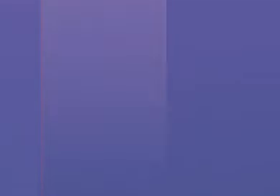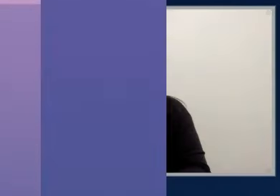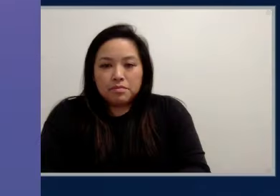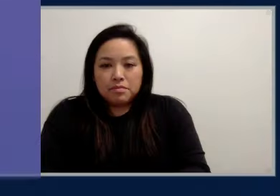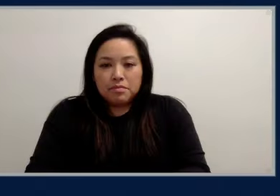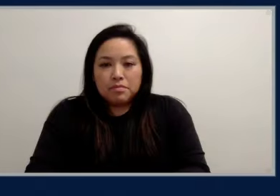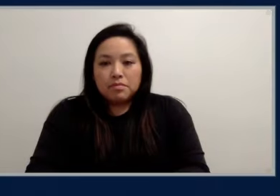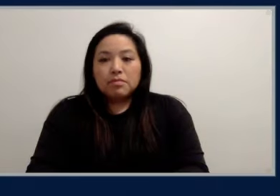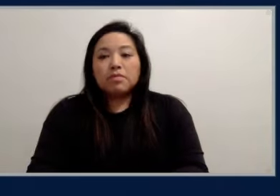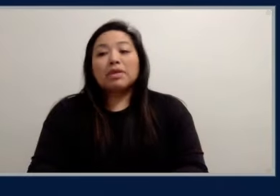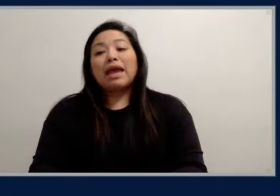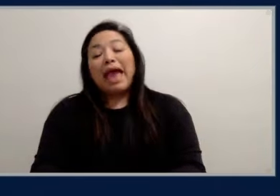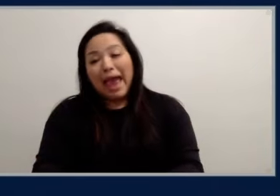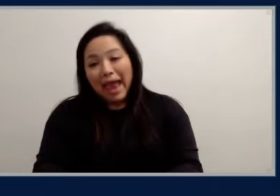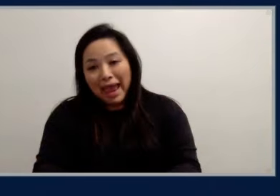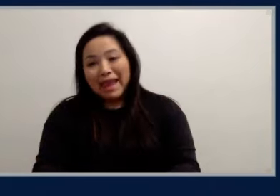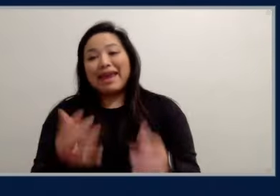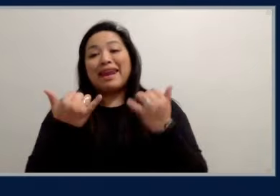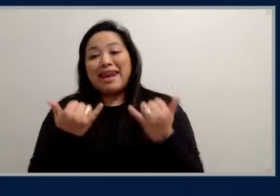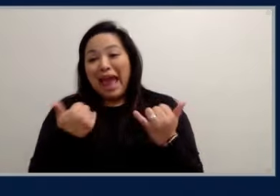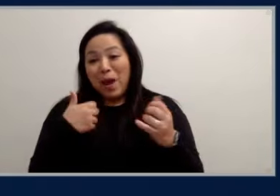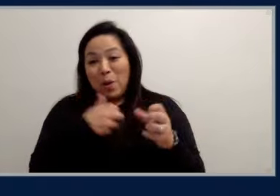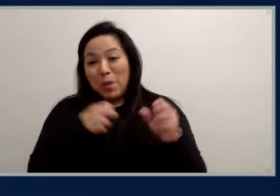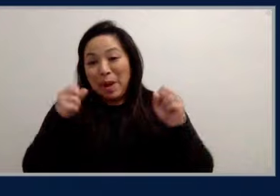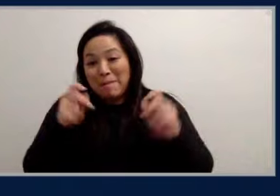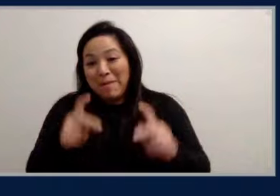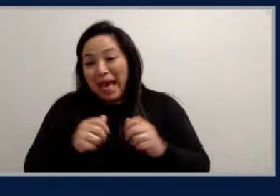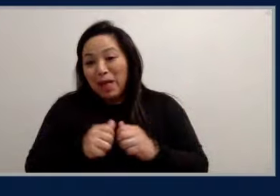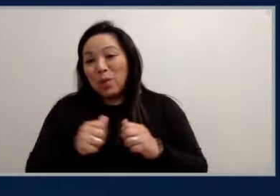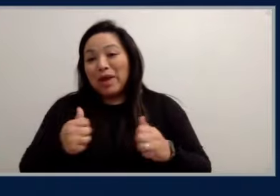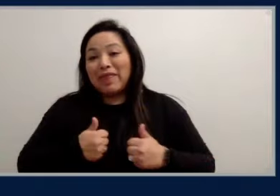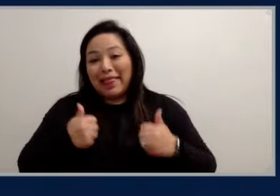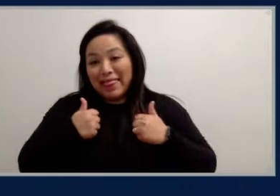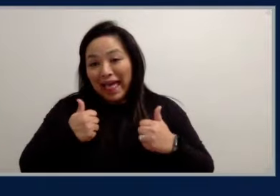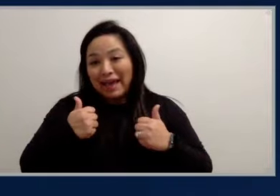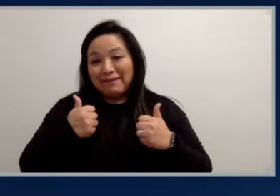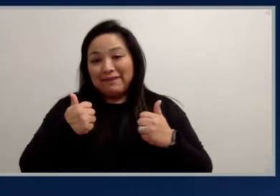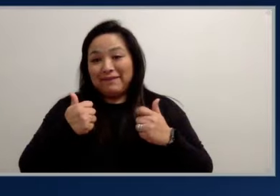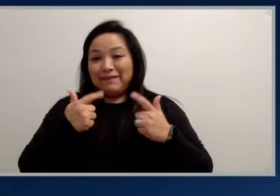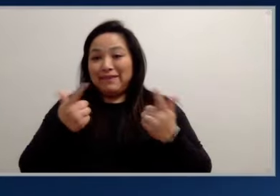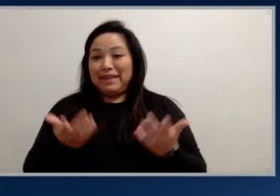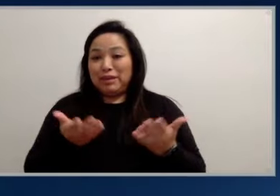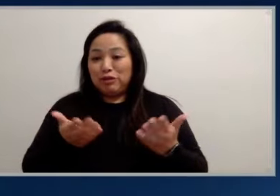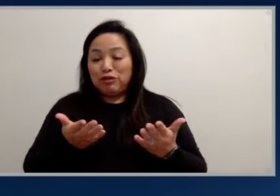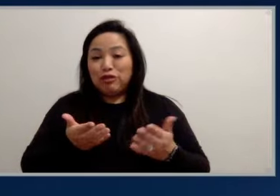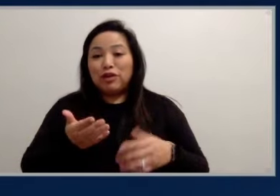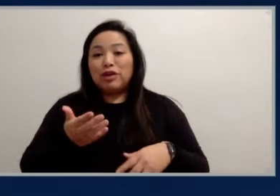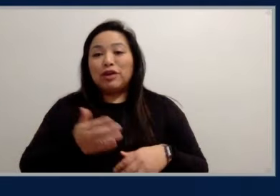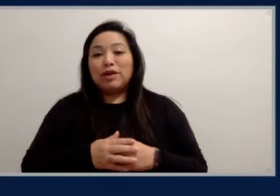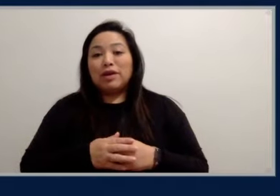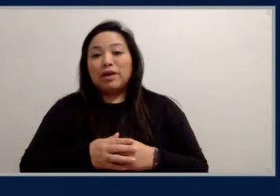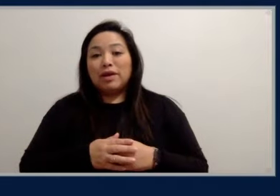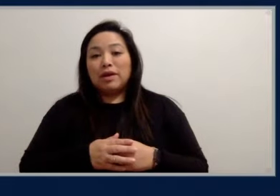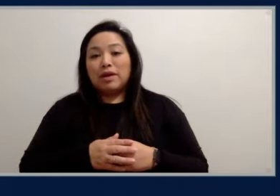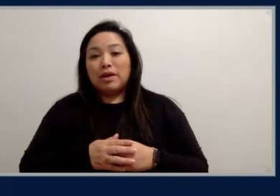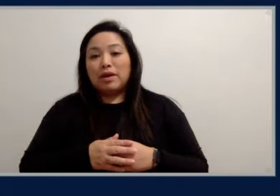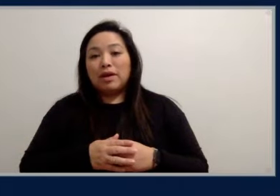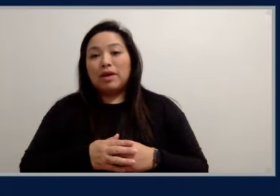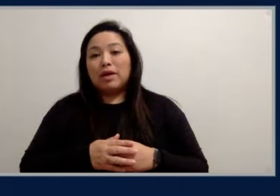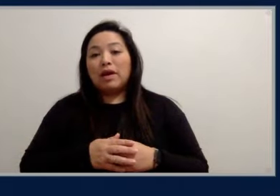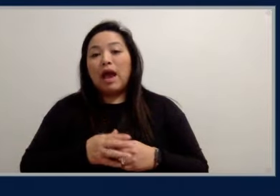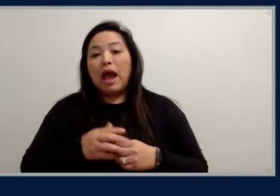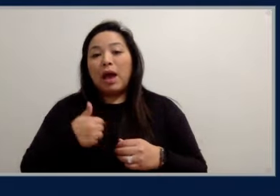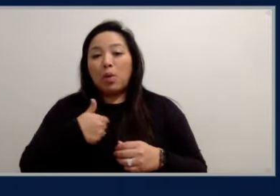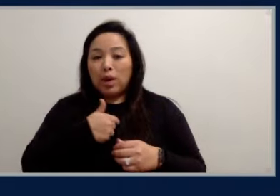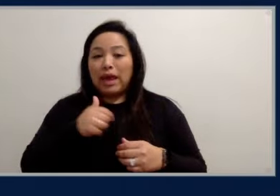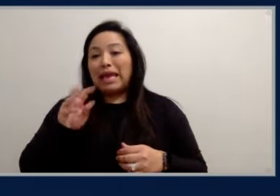just like that, we are back with our live coverage here at reInvent. I'm Am Grabelny. This is AWS On Air. Thank